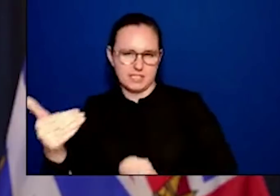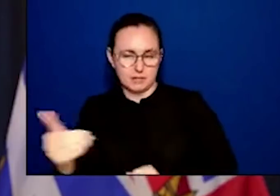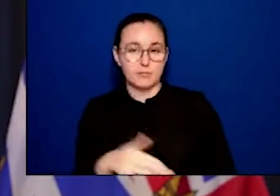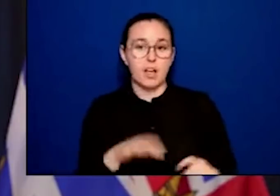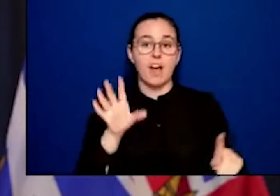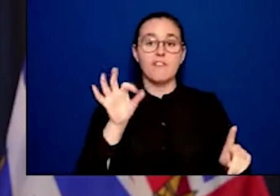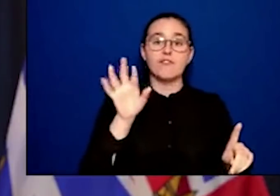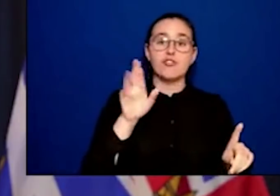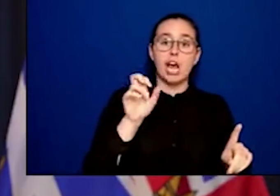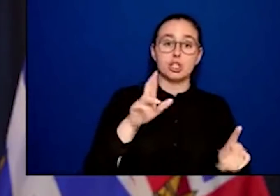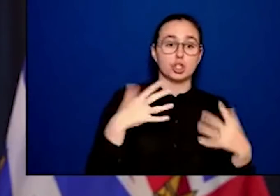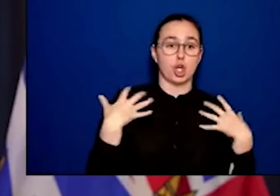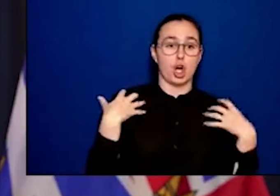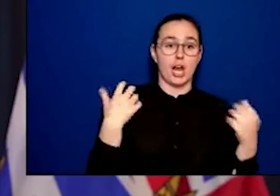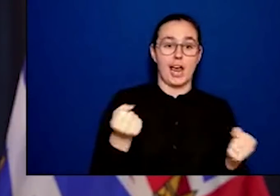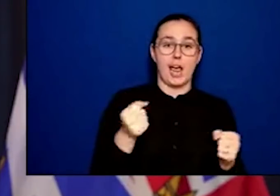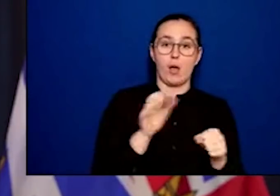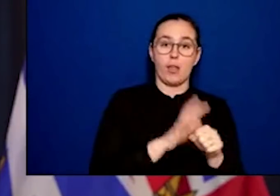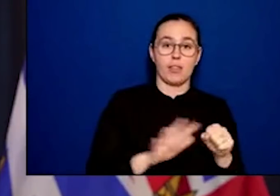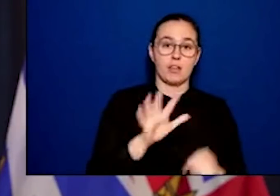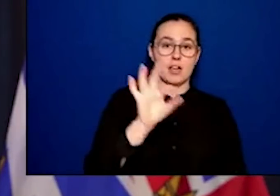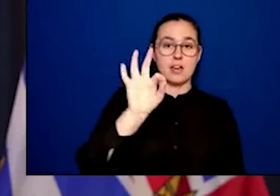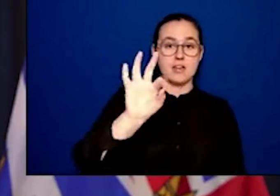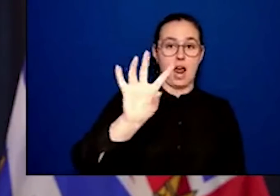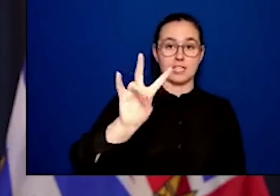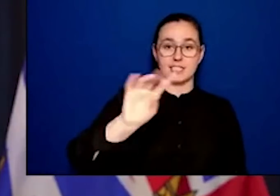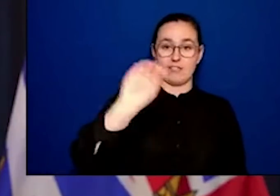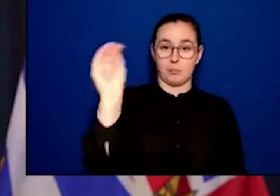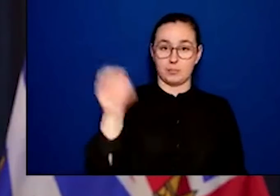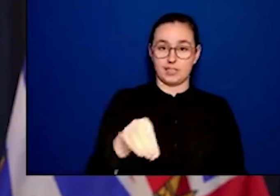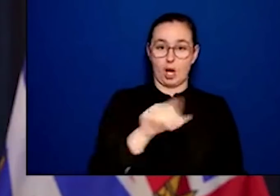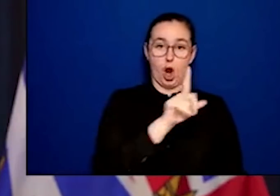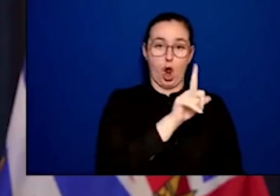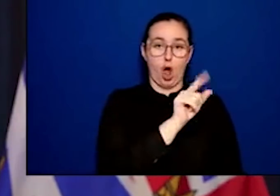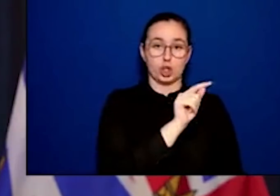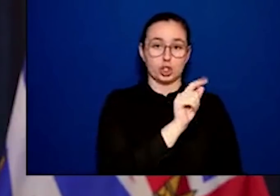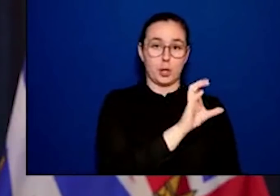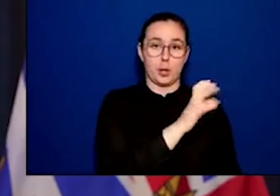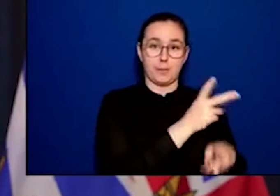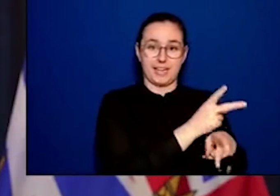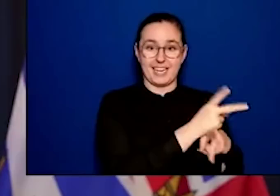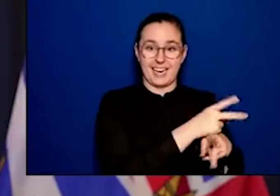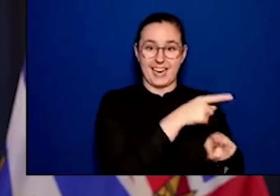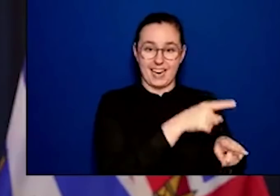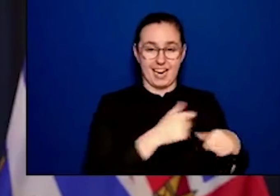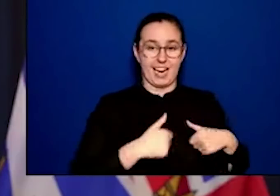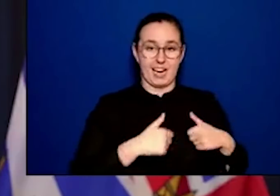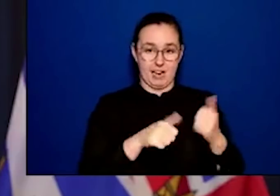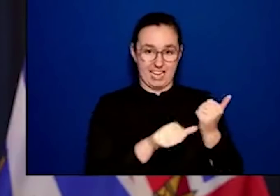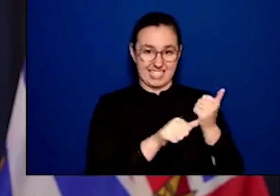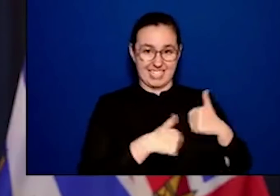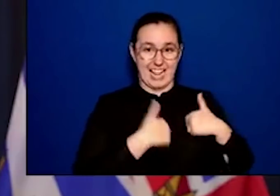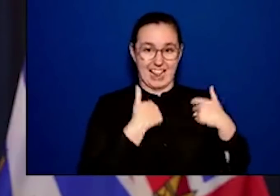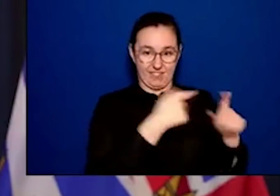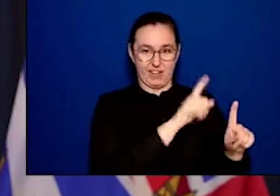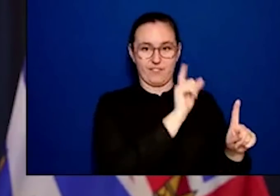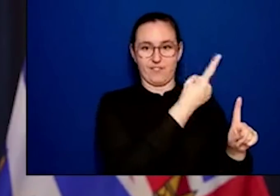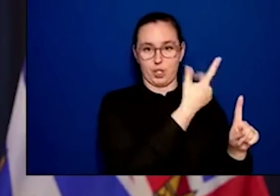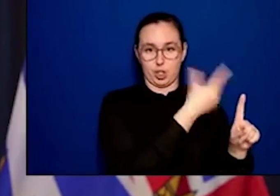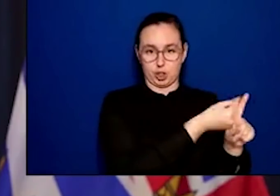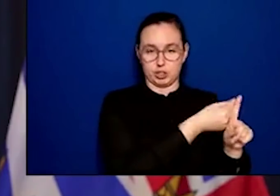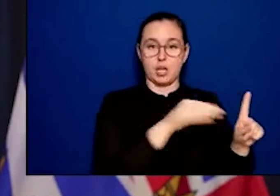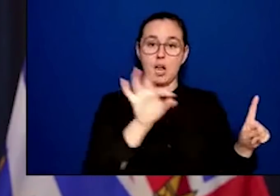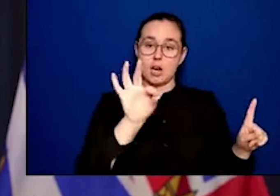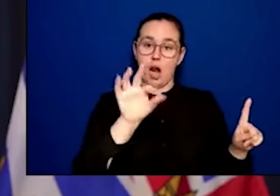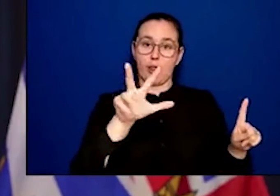97% of healthcare workers in long-term care and assisted living have received a first dose, and 93% have received a